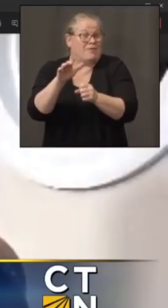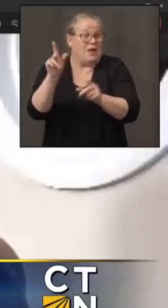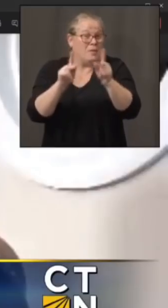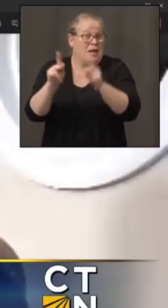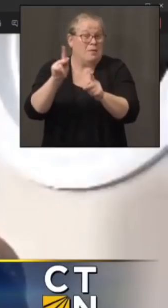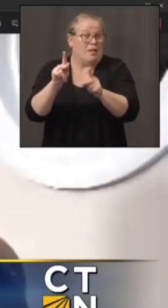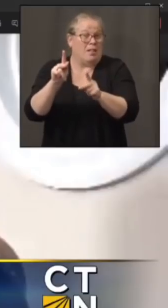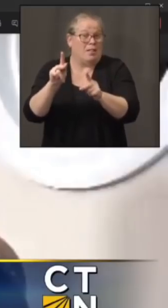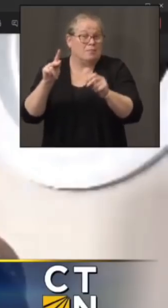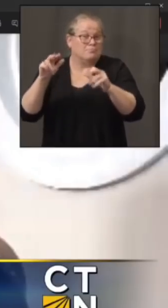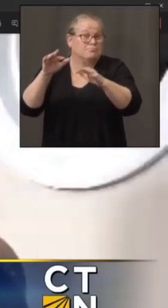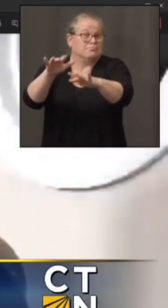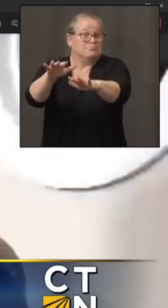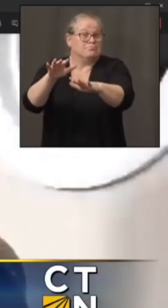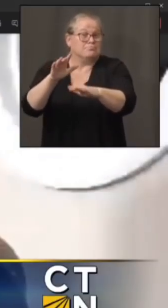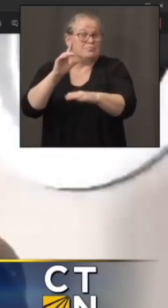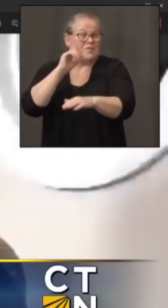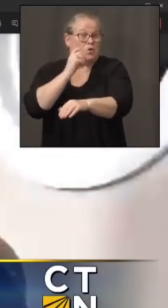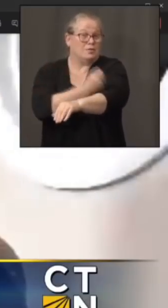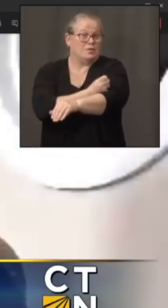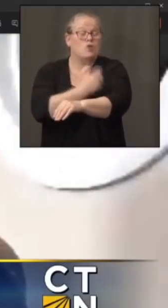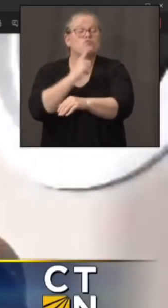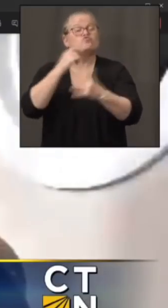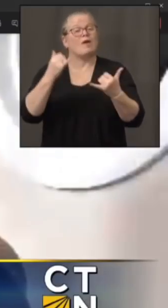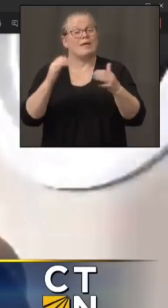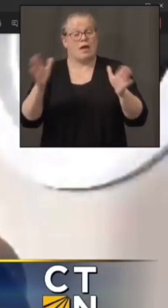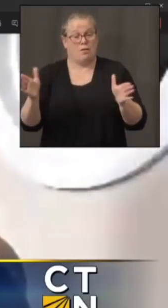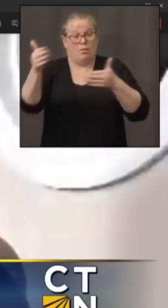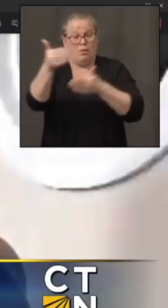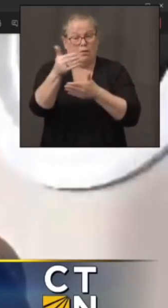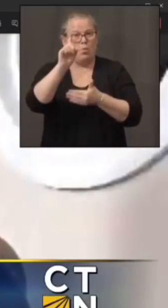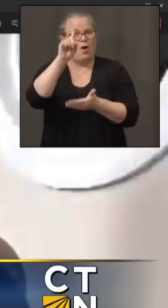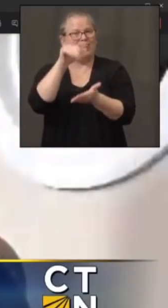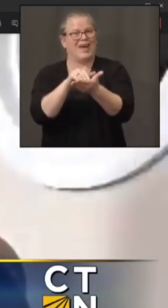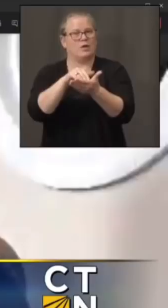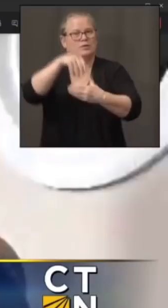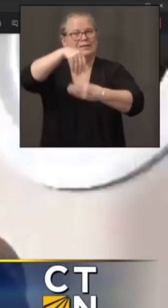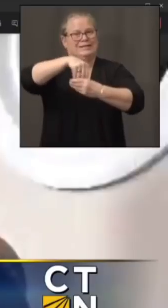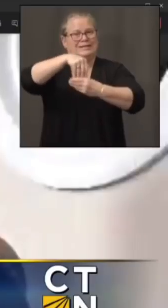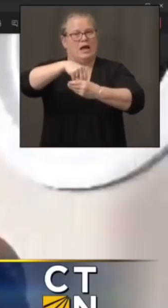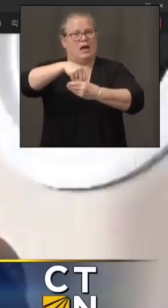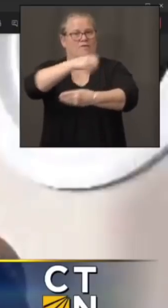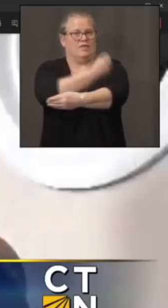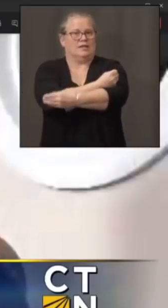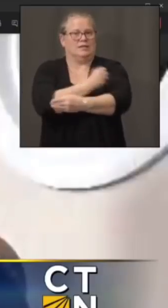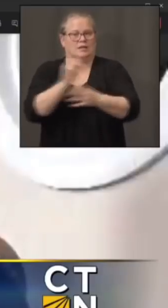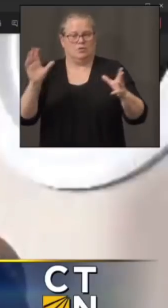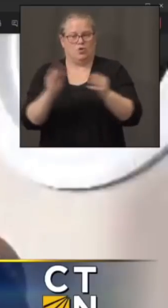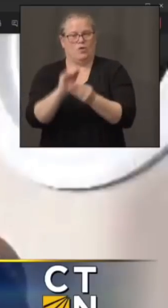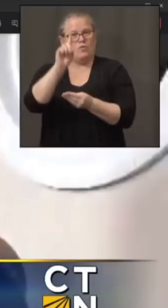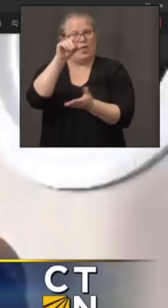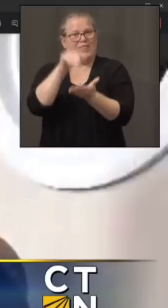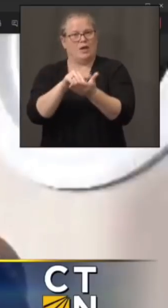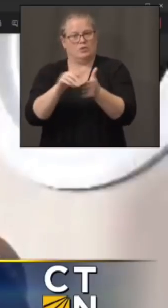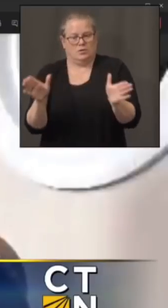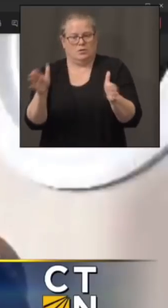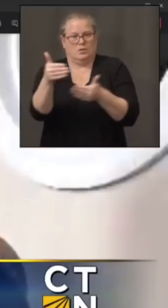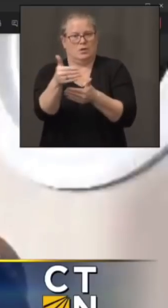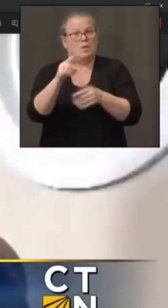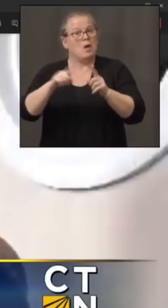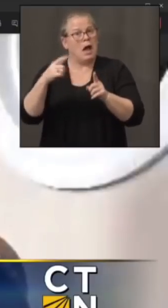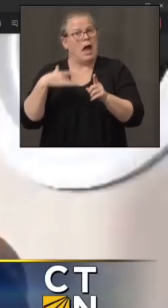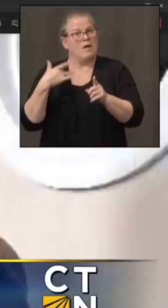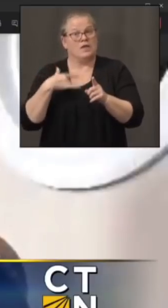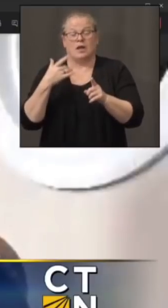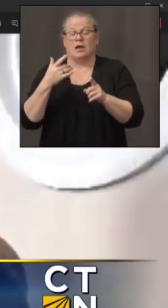supply of vaccine. It comes in right now 1,000 vaccine pallets. But initially, I think this vaccine is going to get shipped and used right away. It's